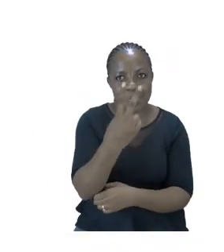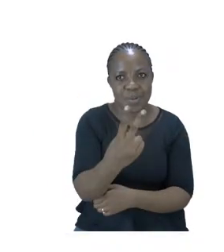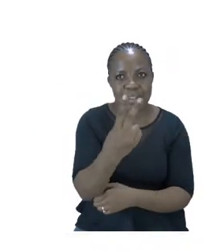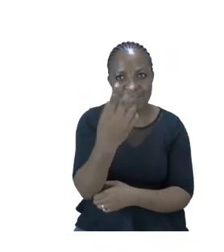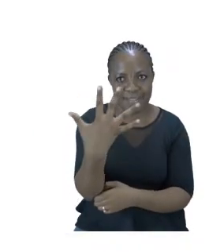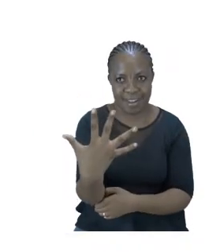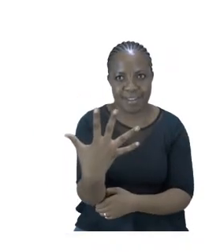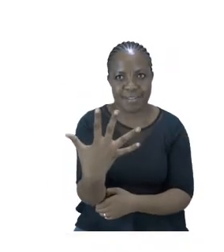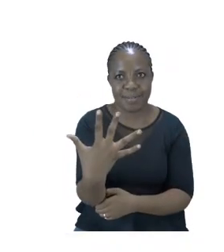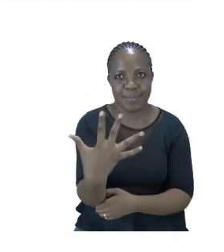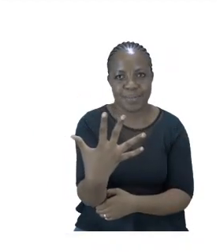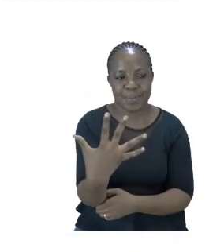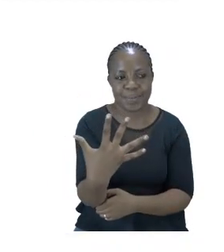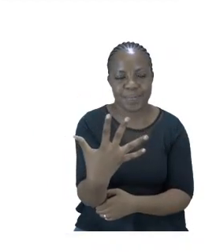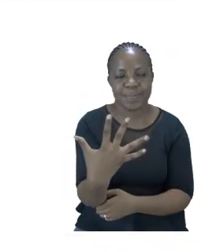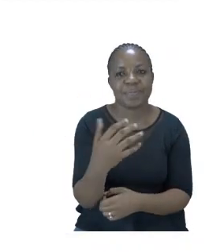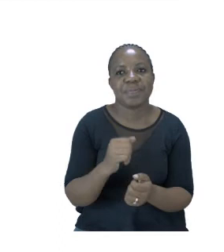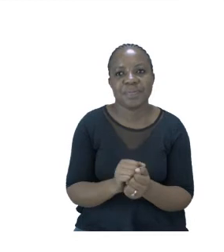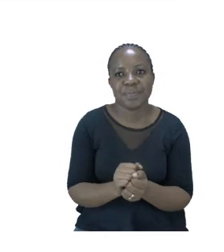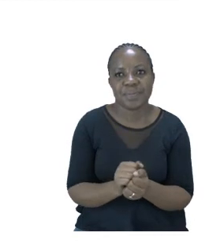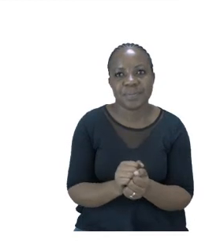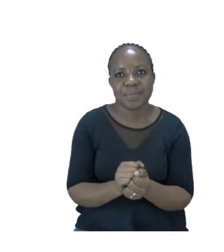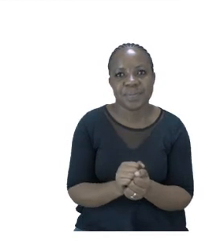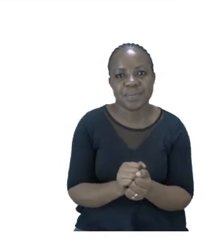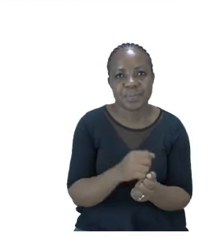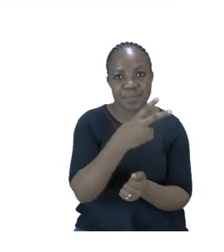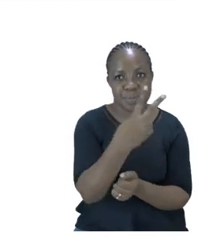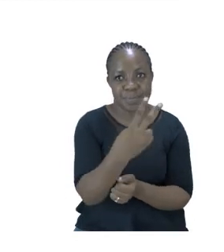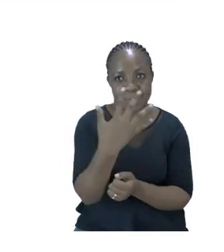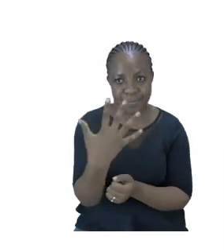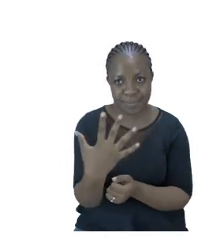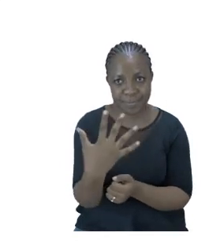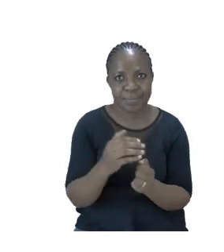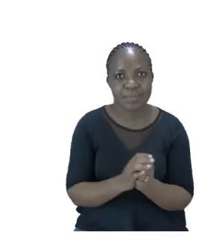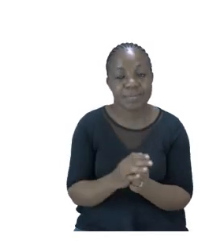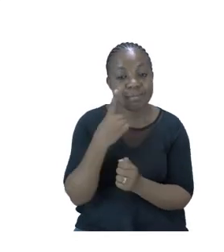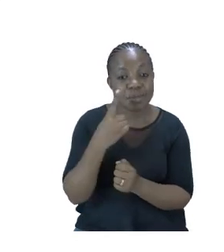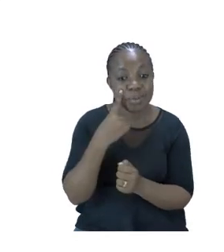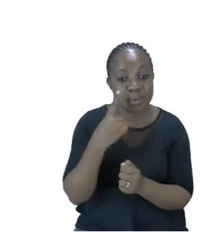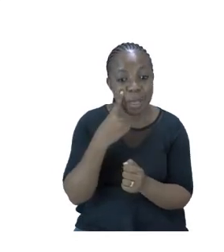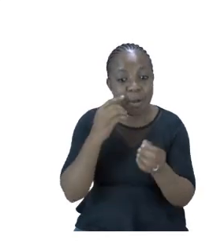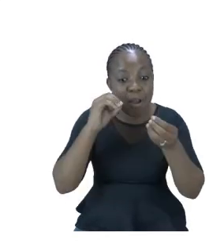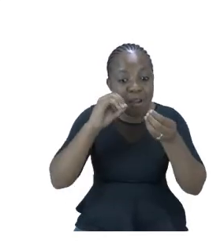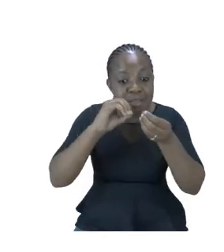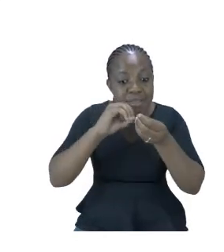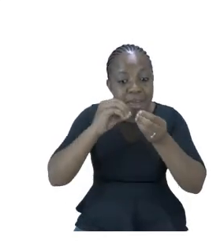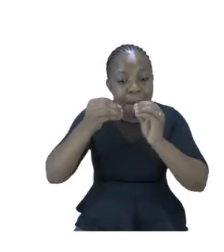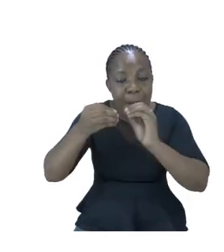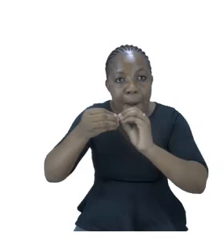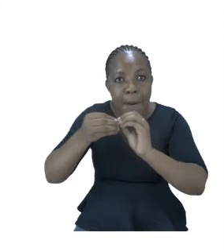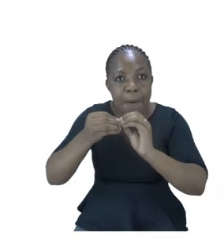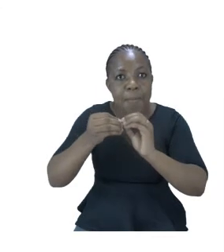25. On page 25, you can see that we have a number grid, but